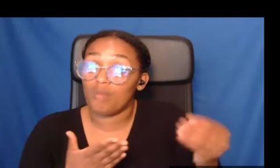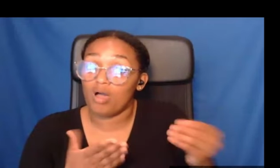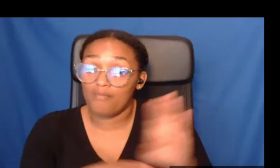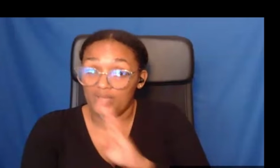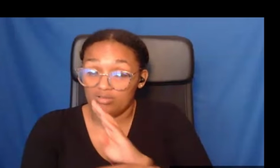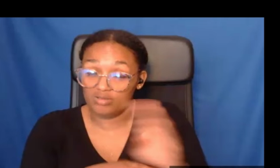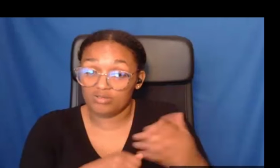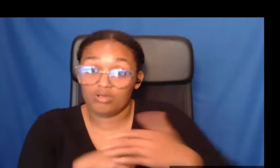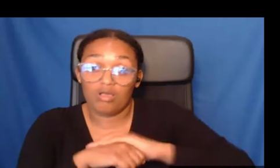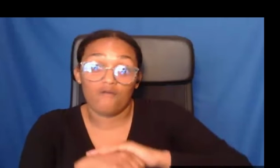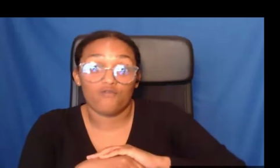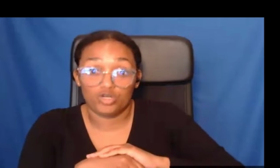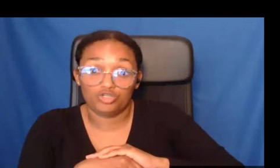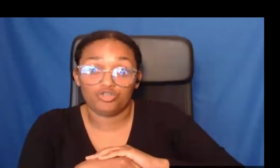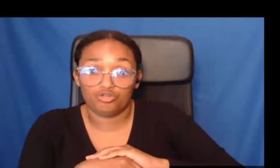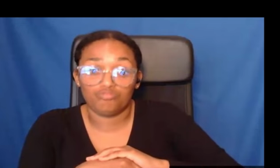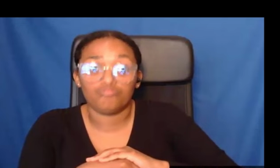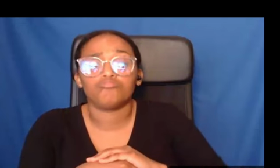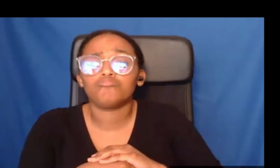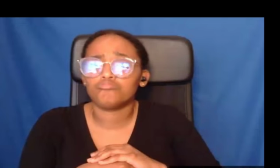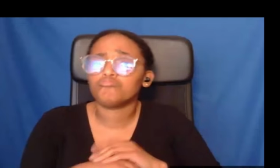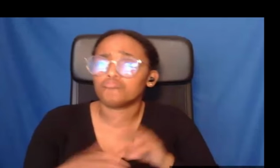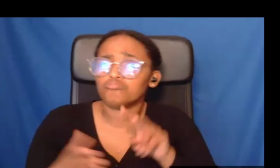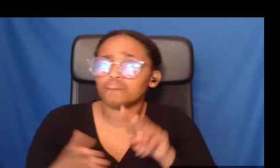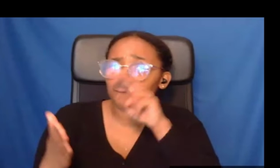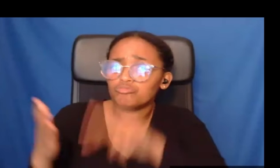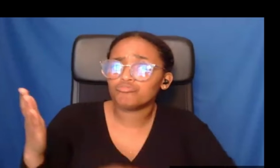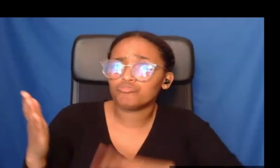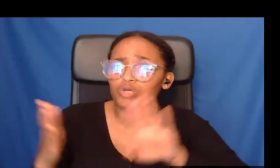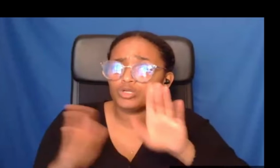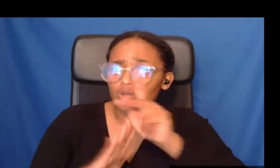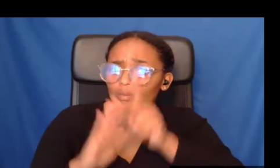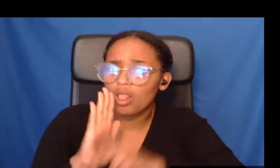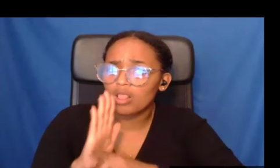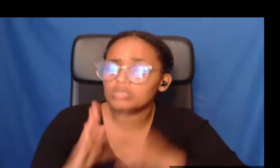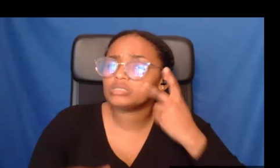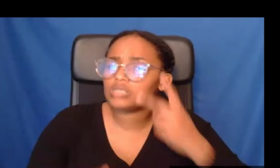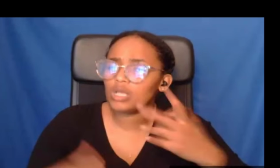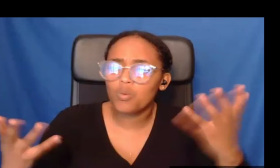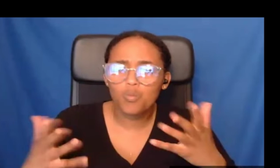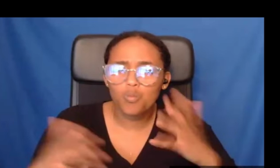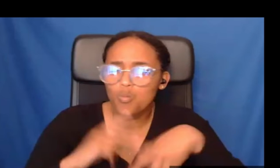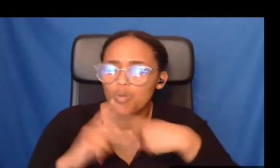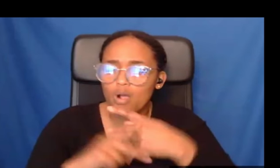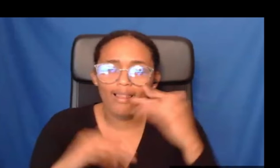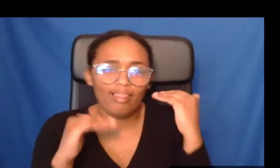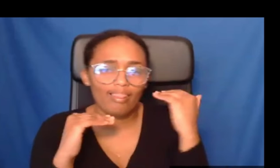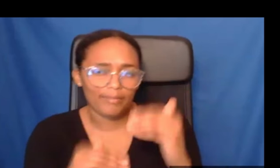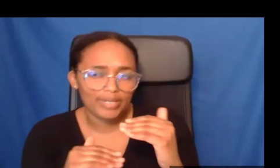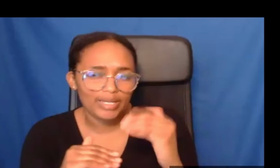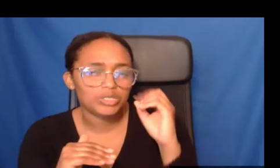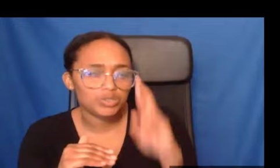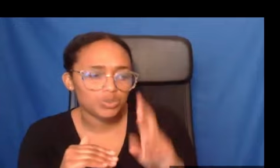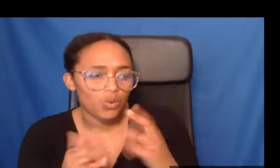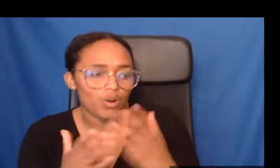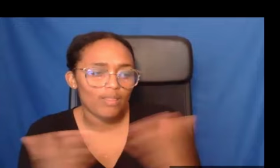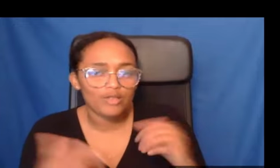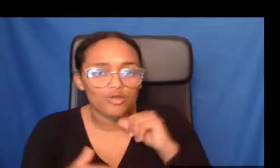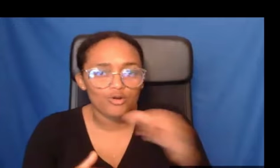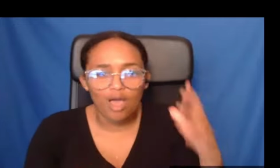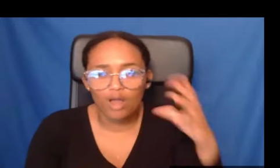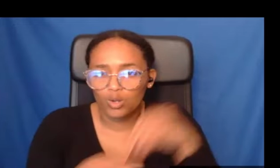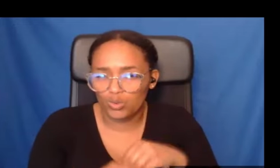is covered, what limitations there are. But that may be something you want to specifically address with